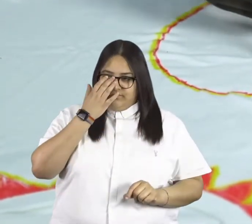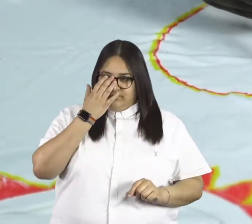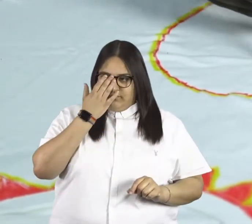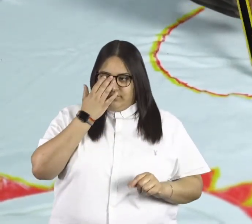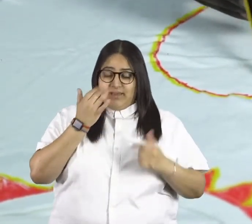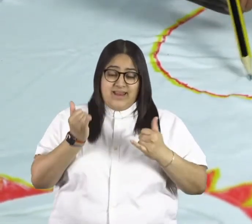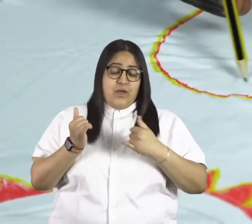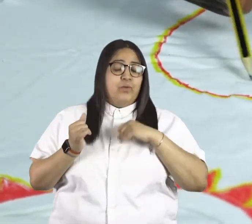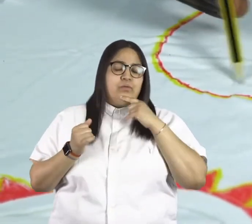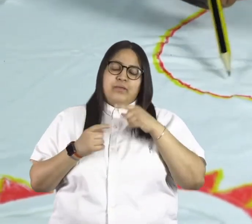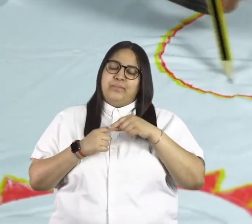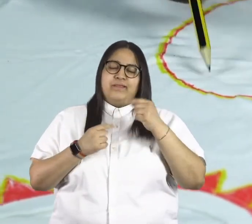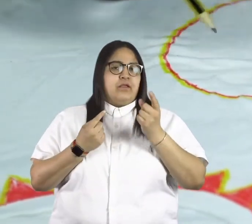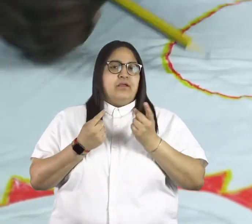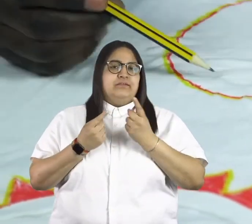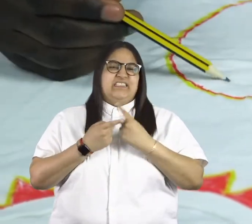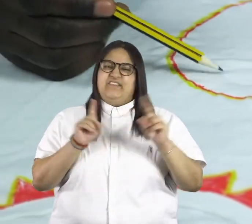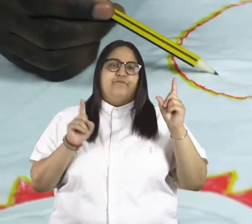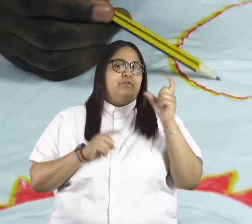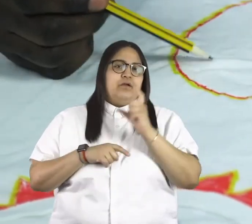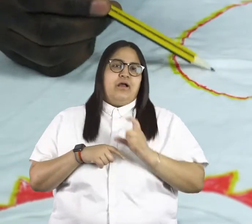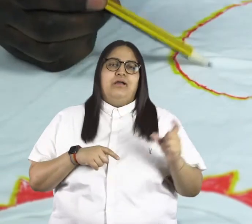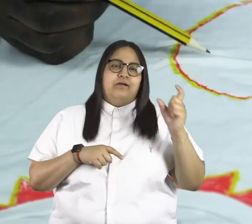a different color,